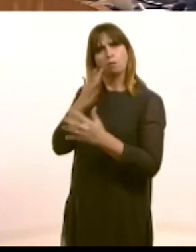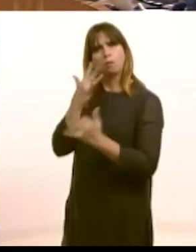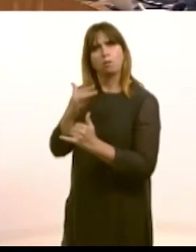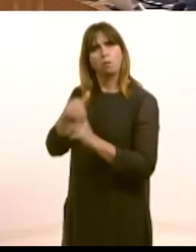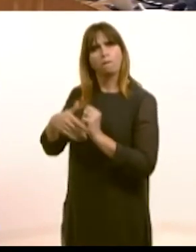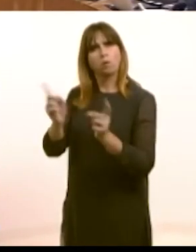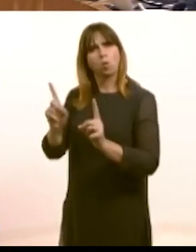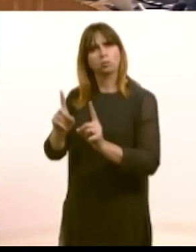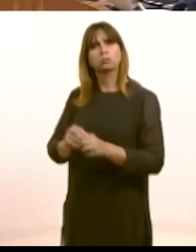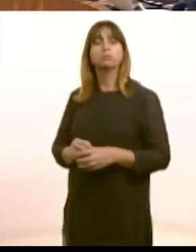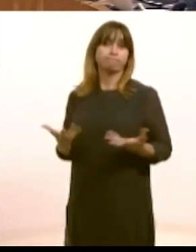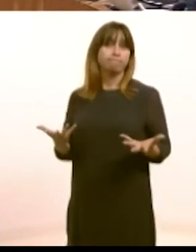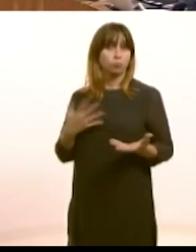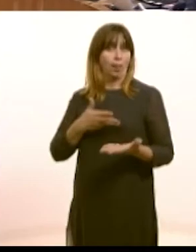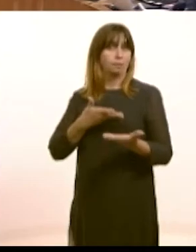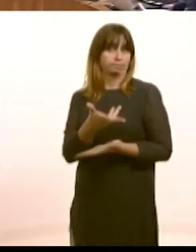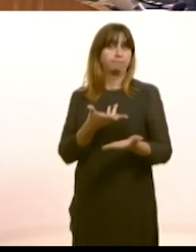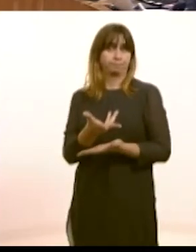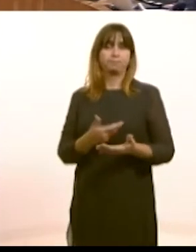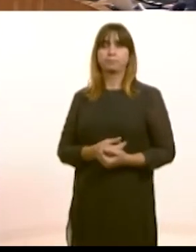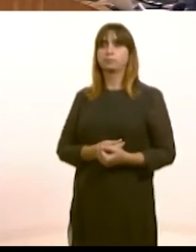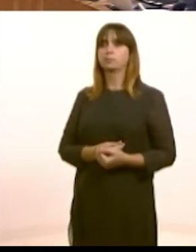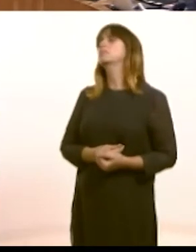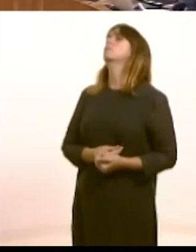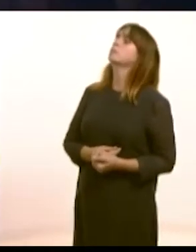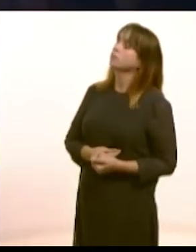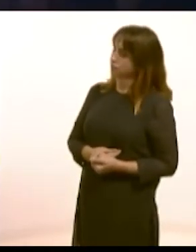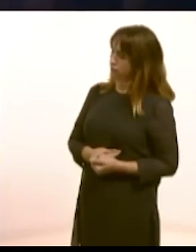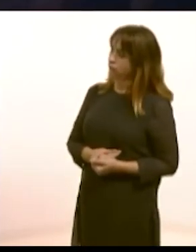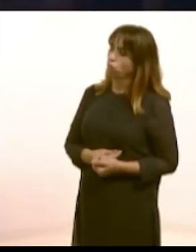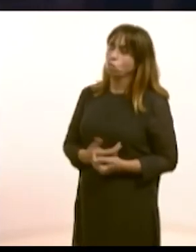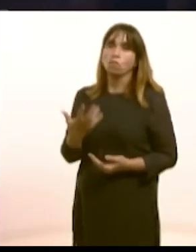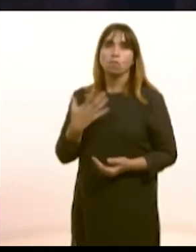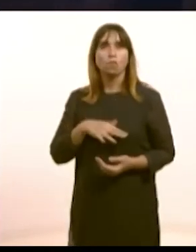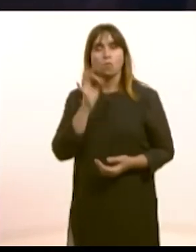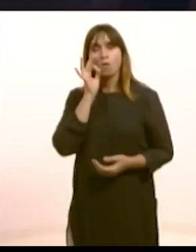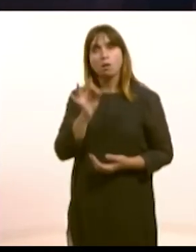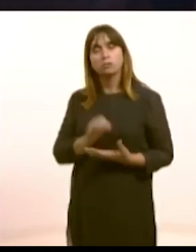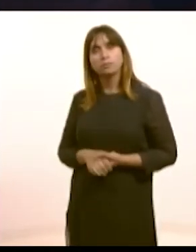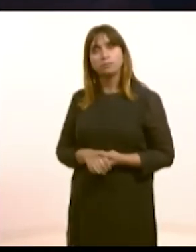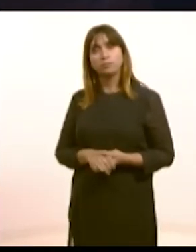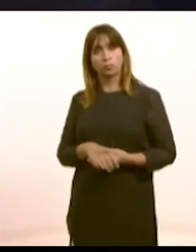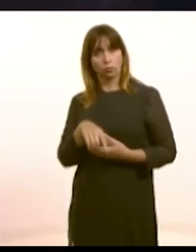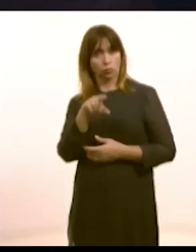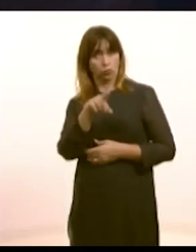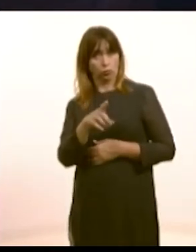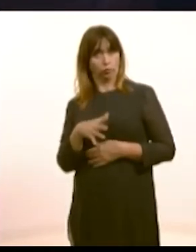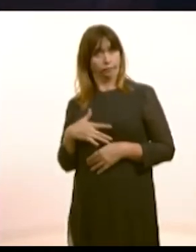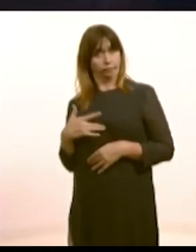Thank you for that response, First Minister. Further to that, may I ask, are you confident that you have the